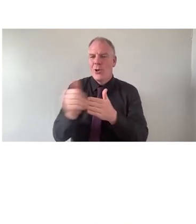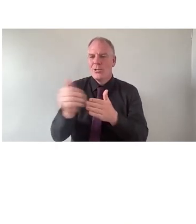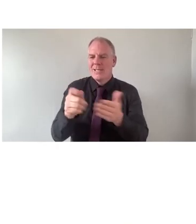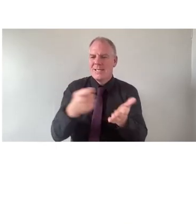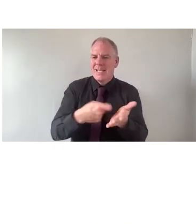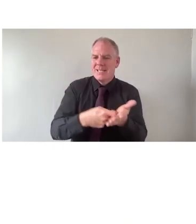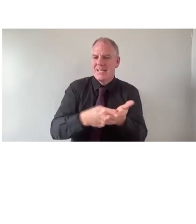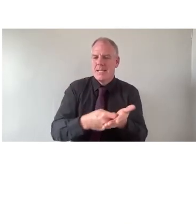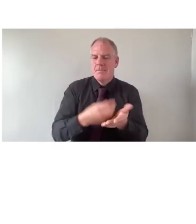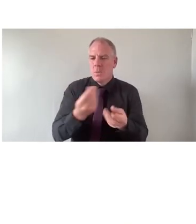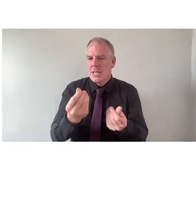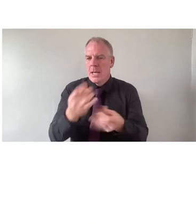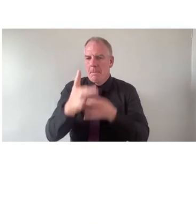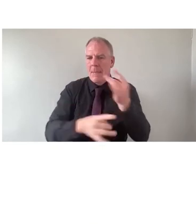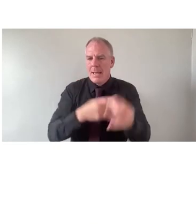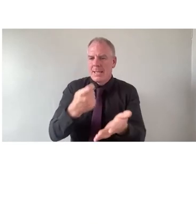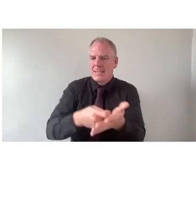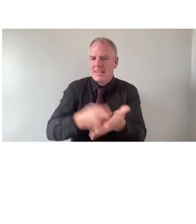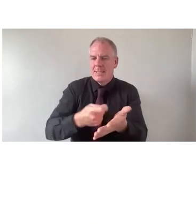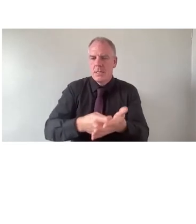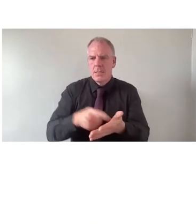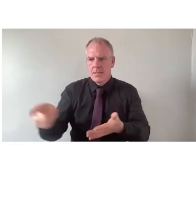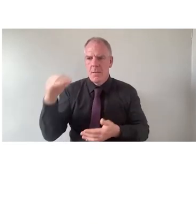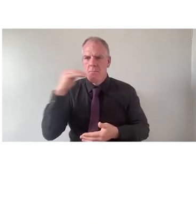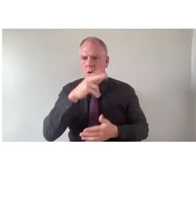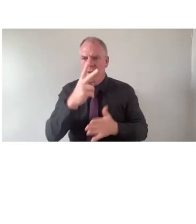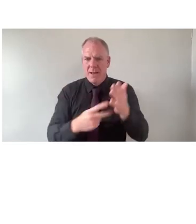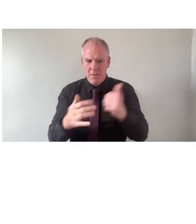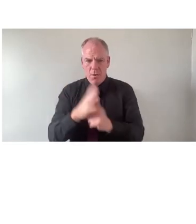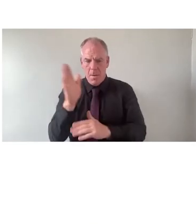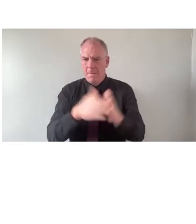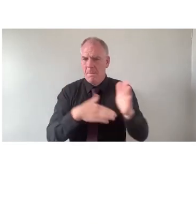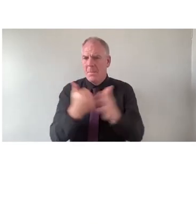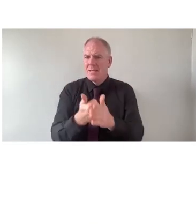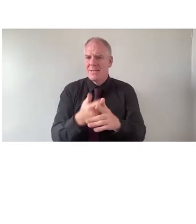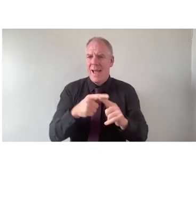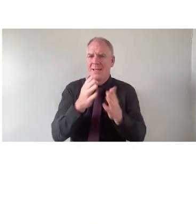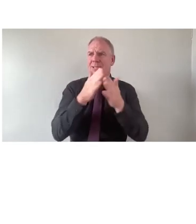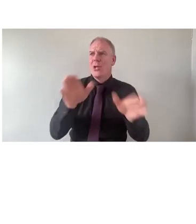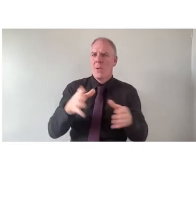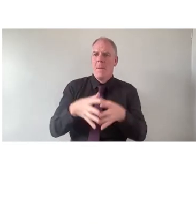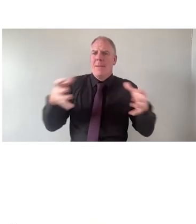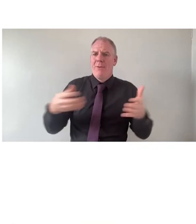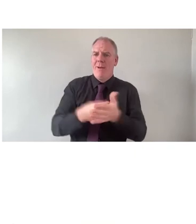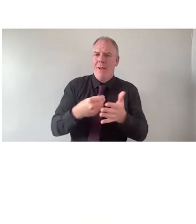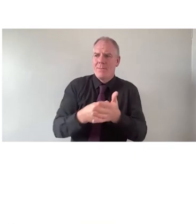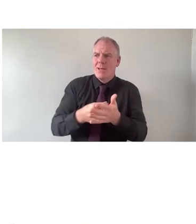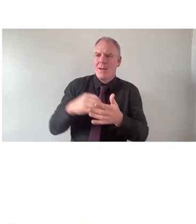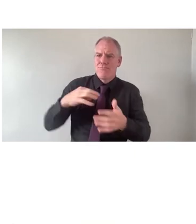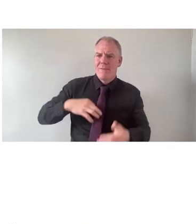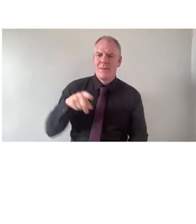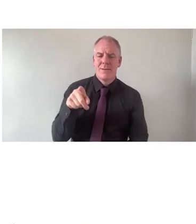because of the important value this means for our business and for the economy more generally. And also